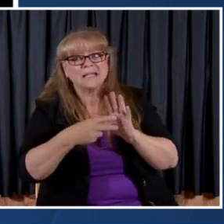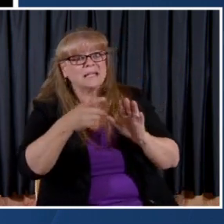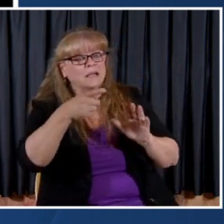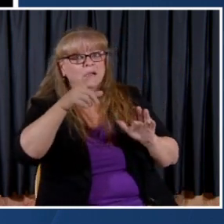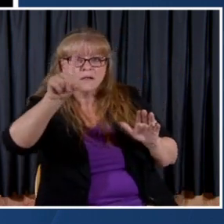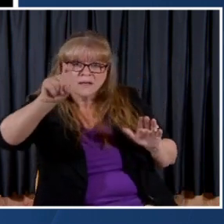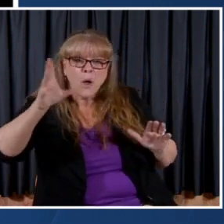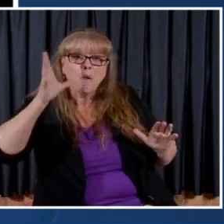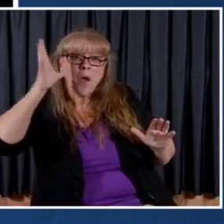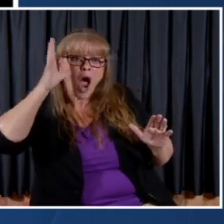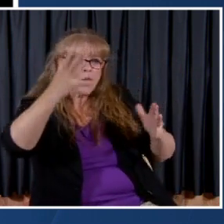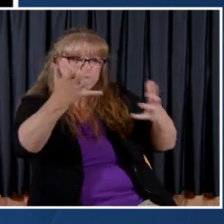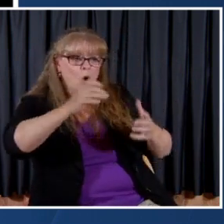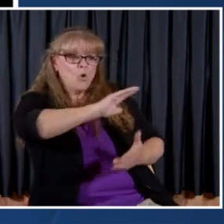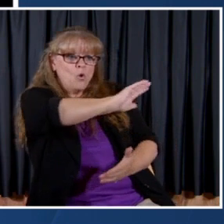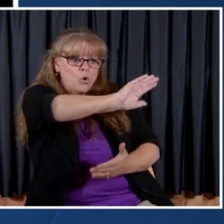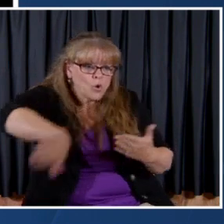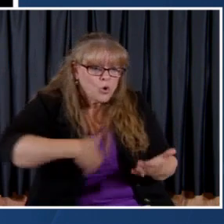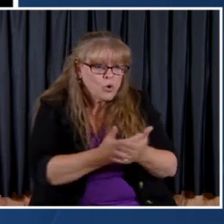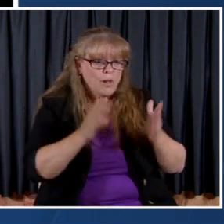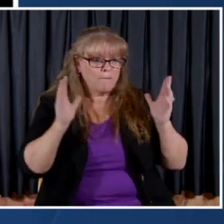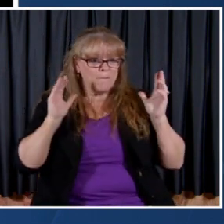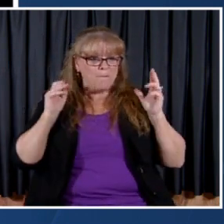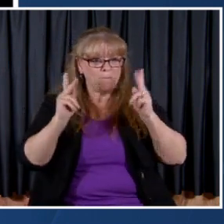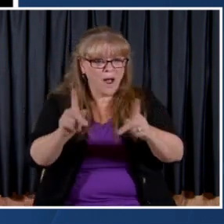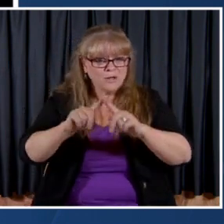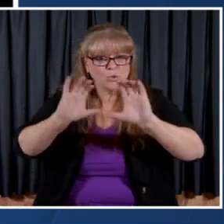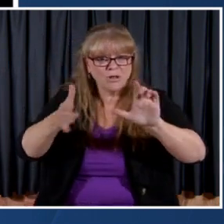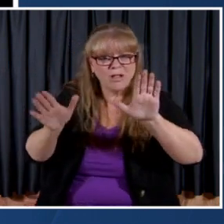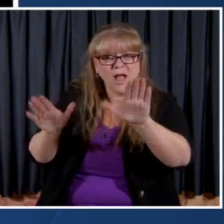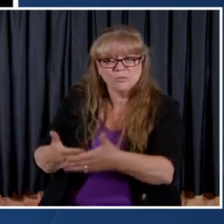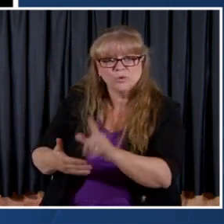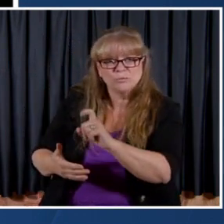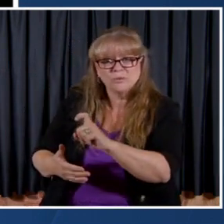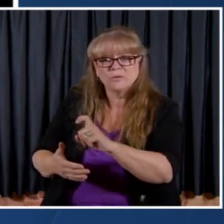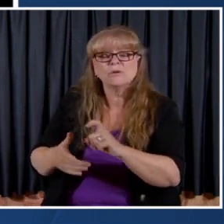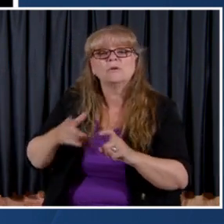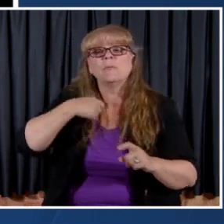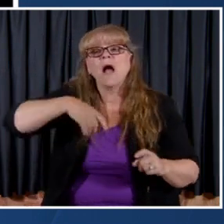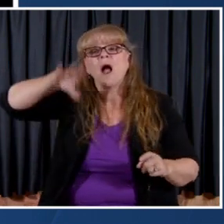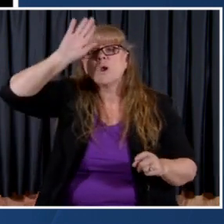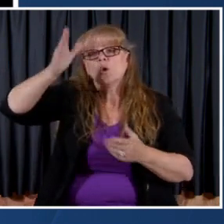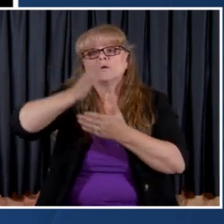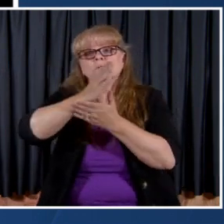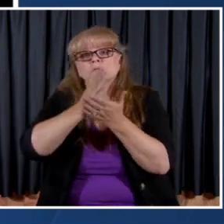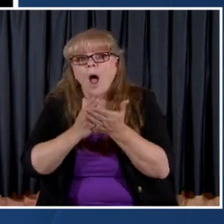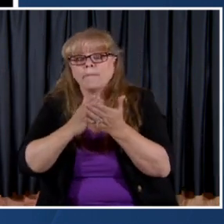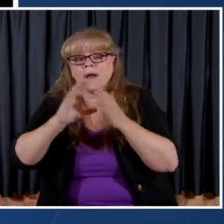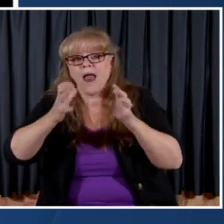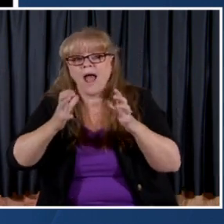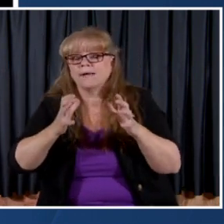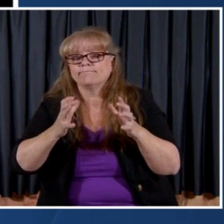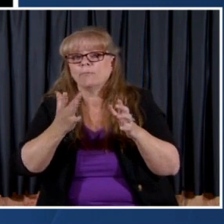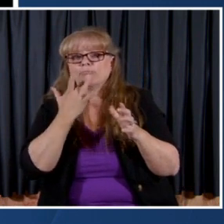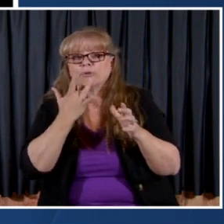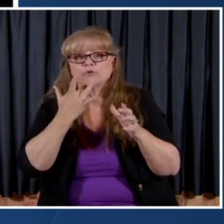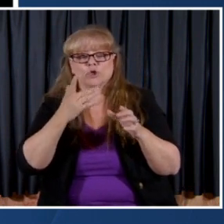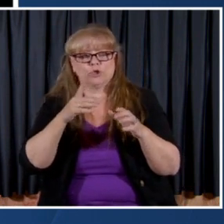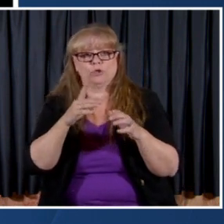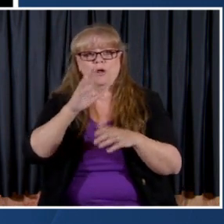education more. We are working with the Colorado Department of Education to provide the guidance to school districts about safe